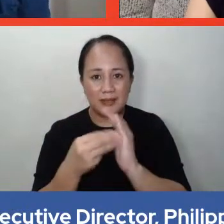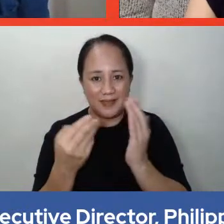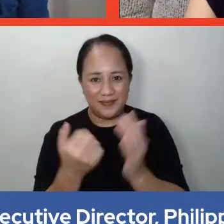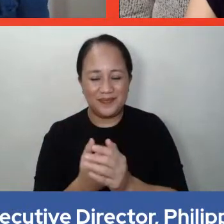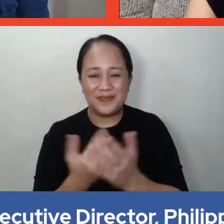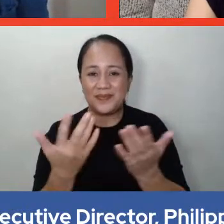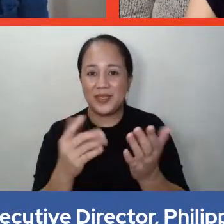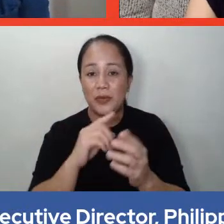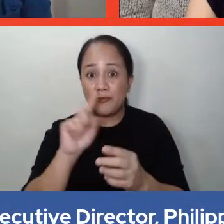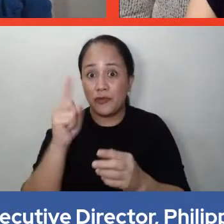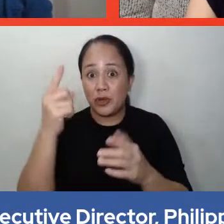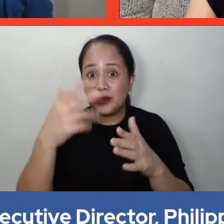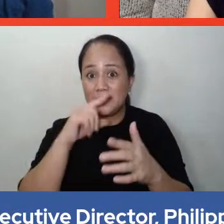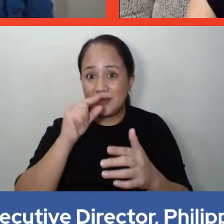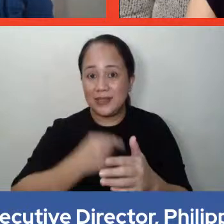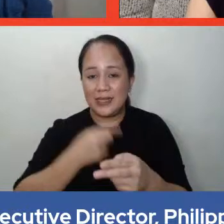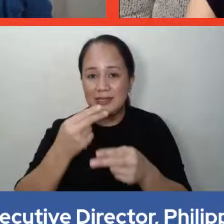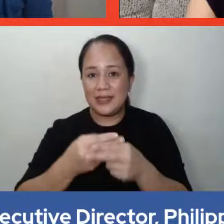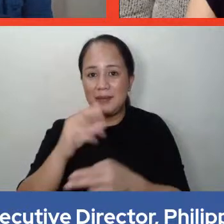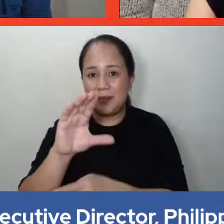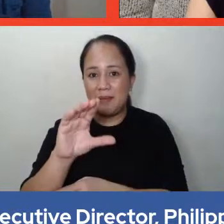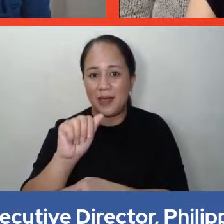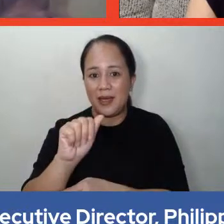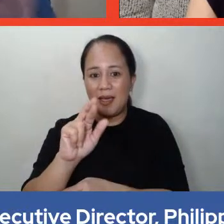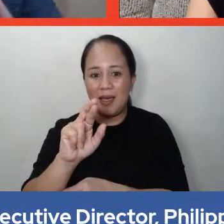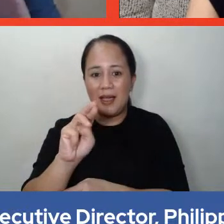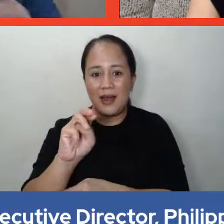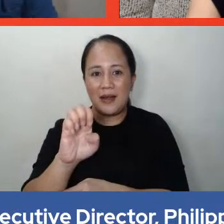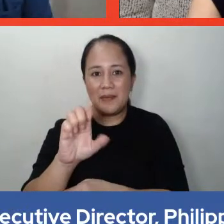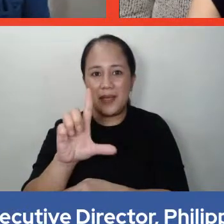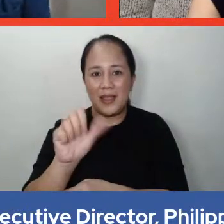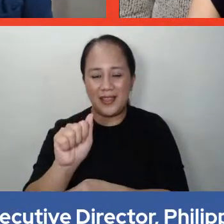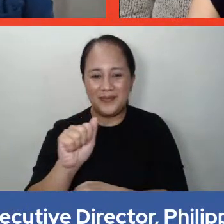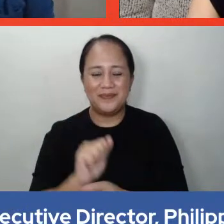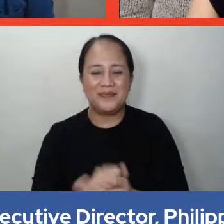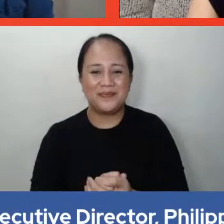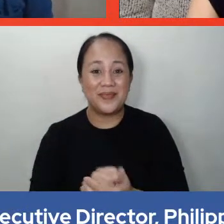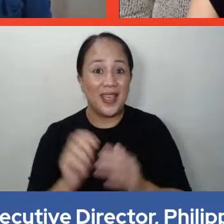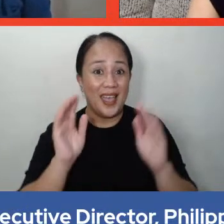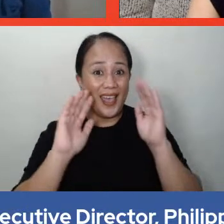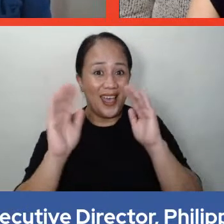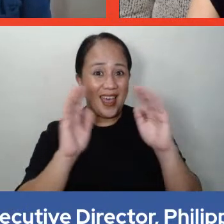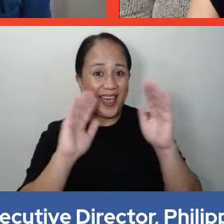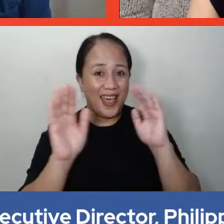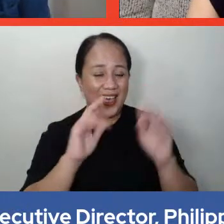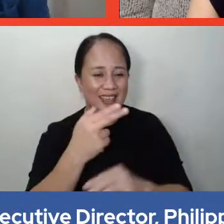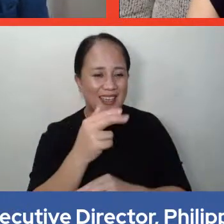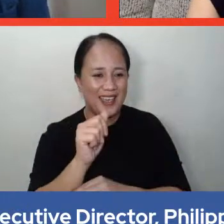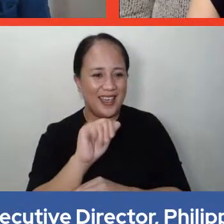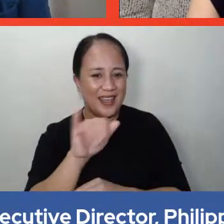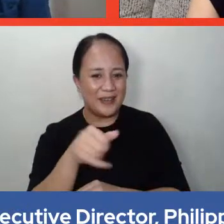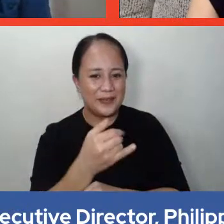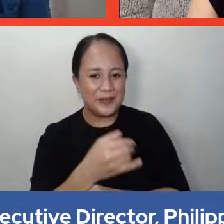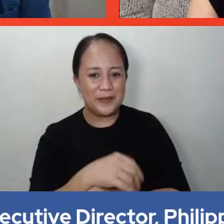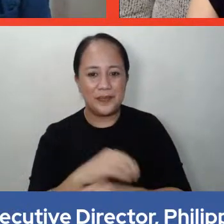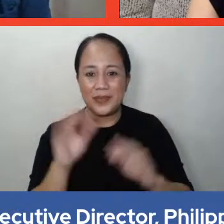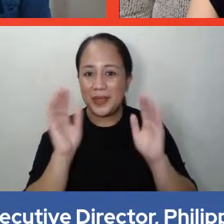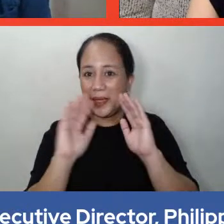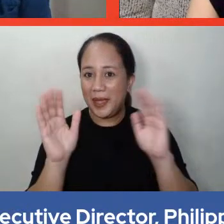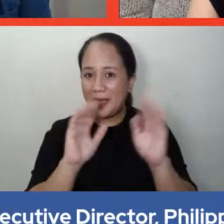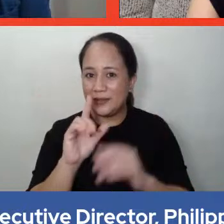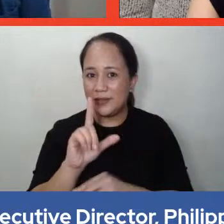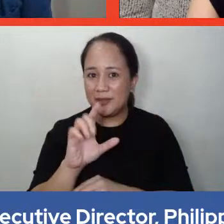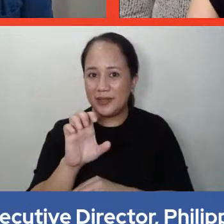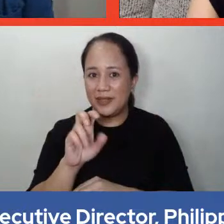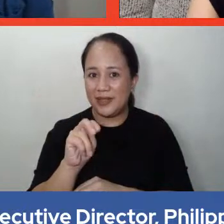gentlemen, our first guest, Carmela Fonbuena. Ayan. Hi, Haj. Hello to Yes. Lenta. Thank you for